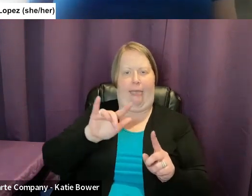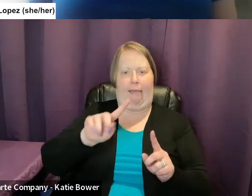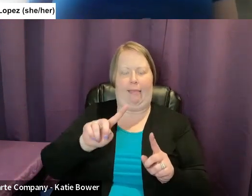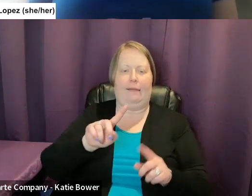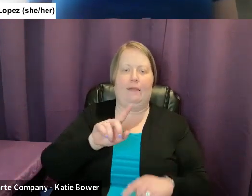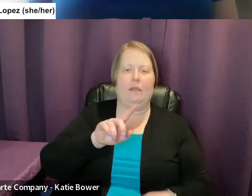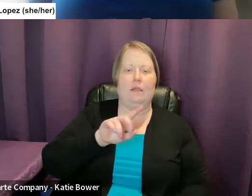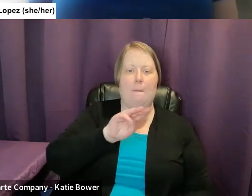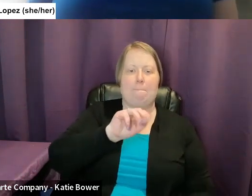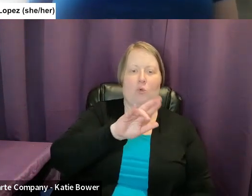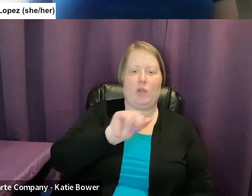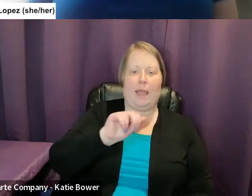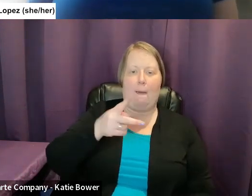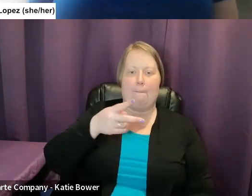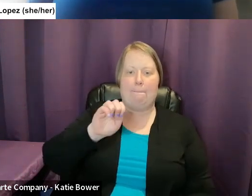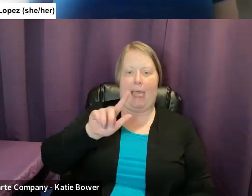Palacios,